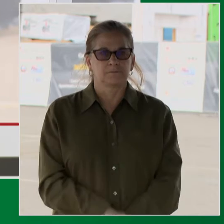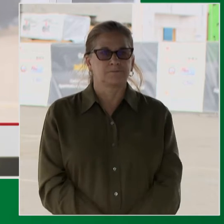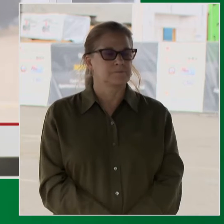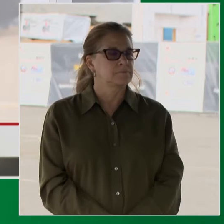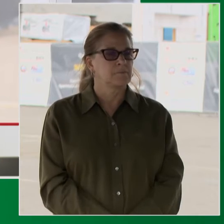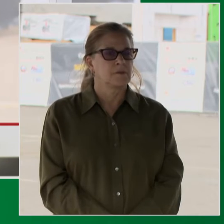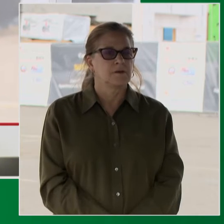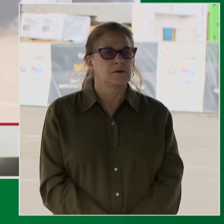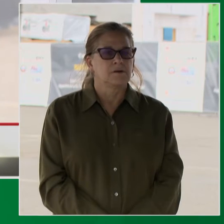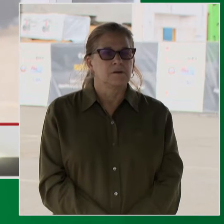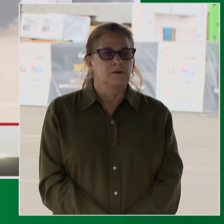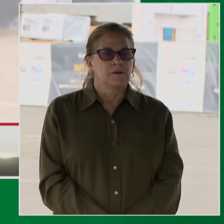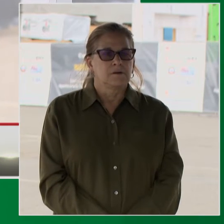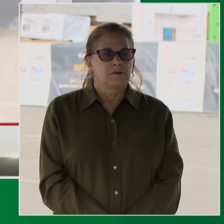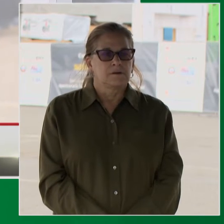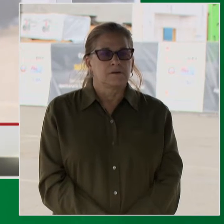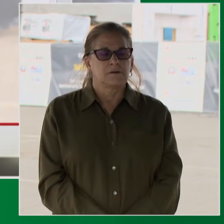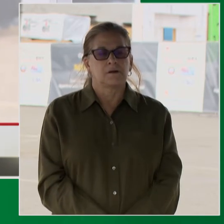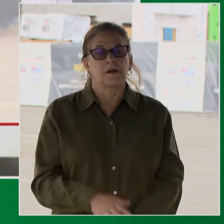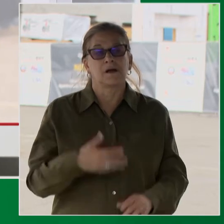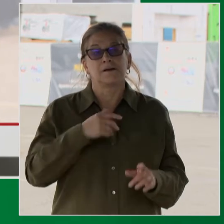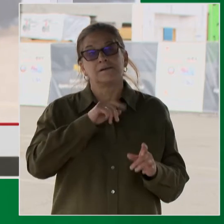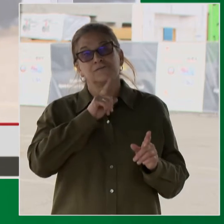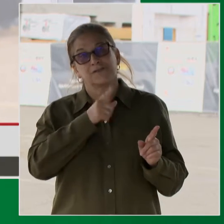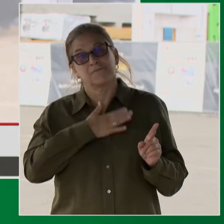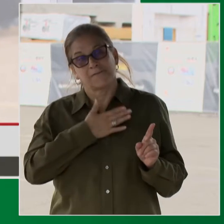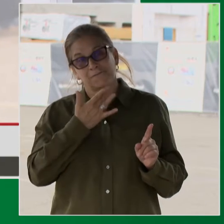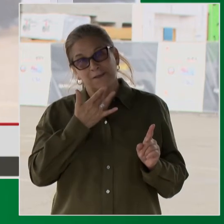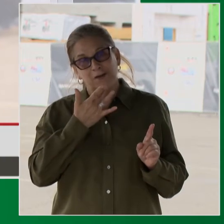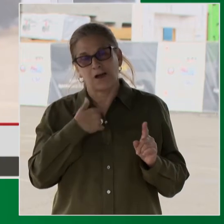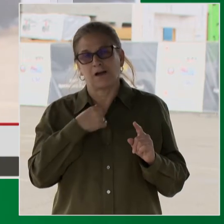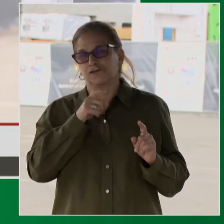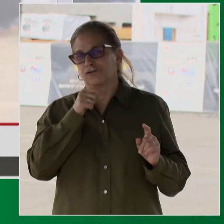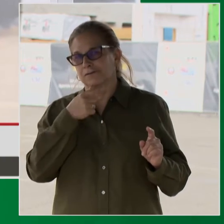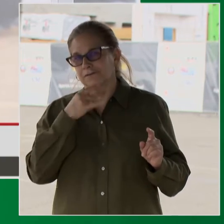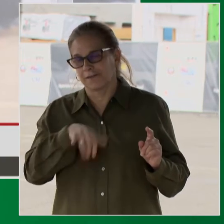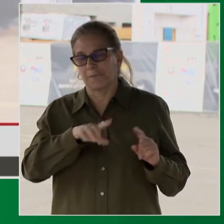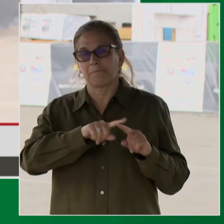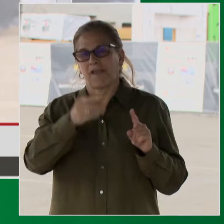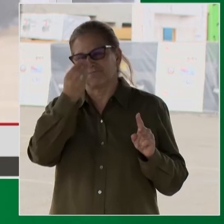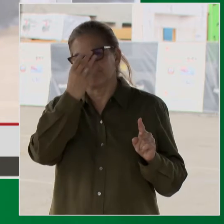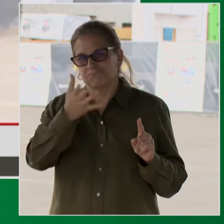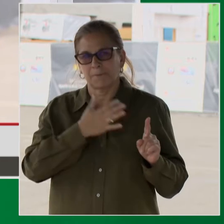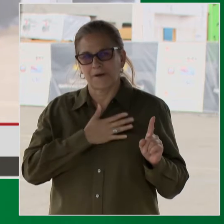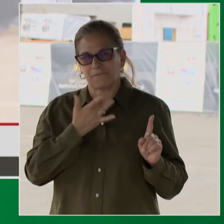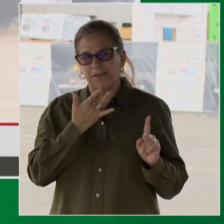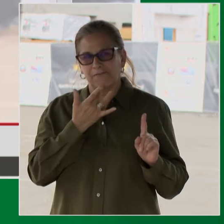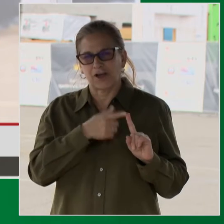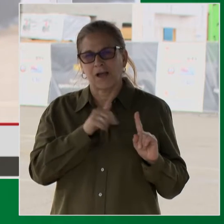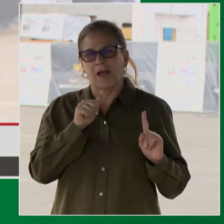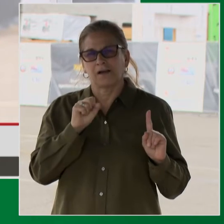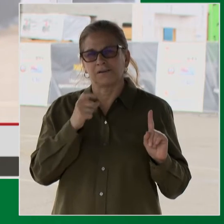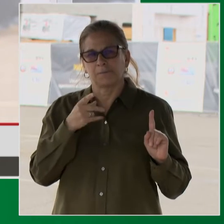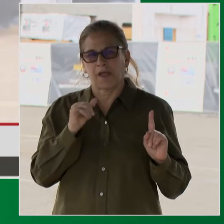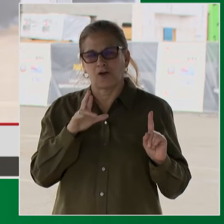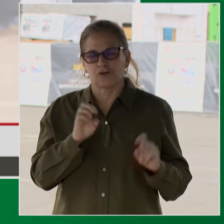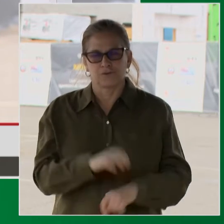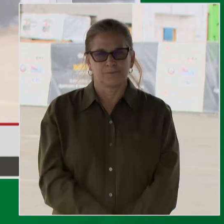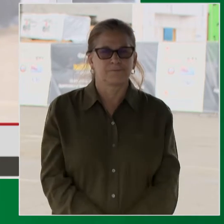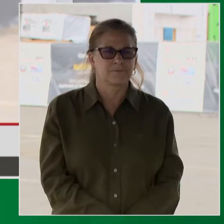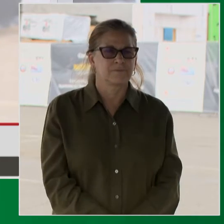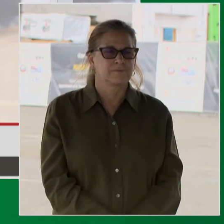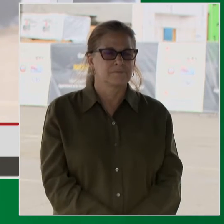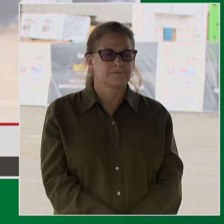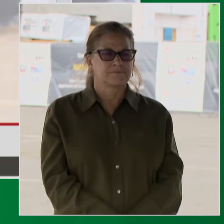don't officially have favorites, but I am deeply grateful that Mayor Bowser has continued that program in the as part of